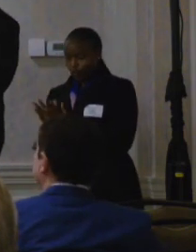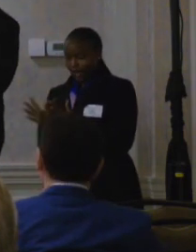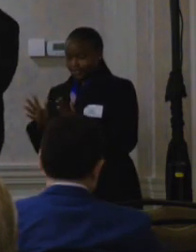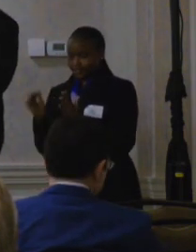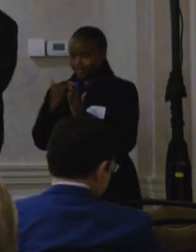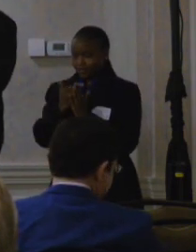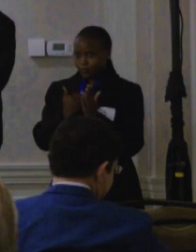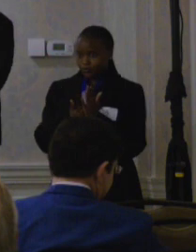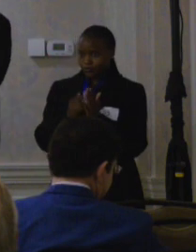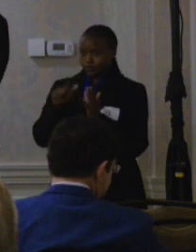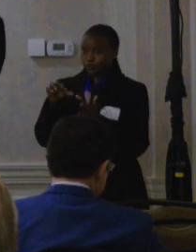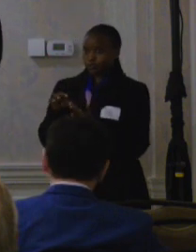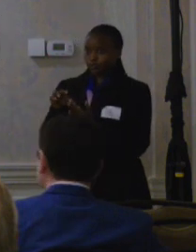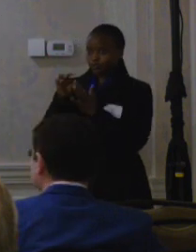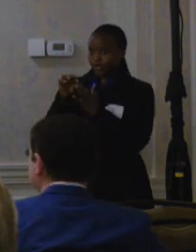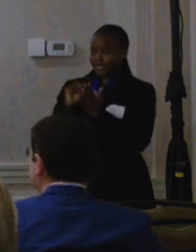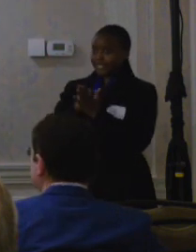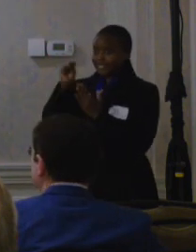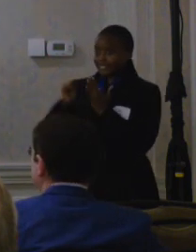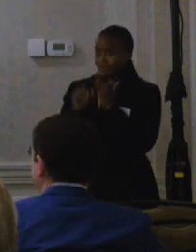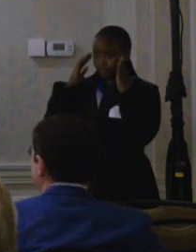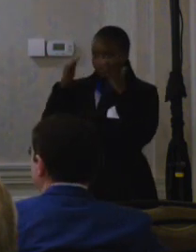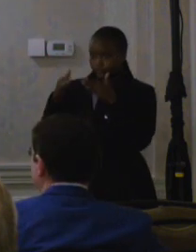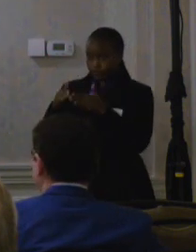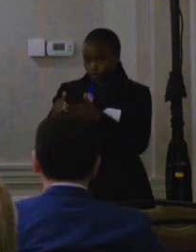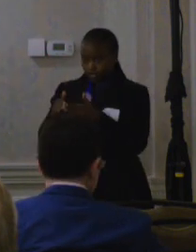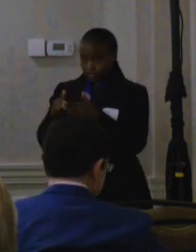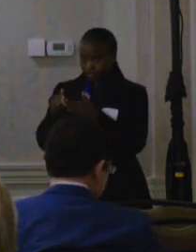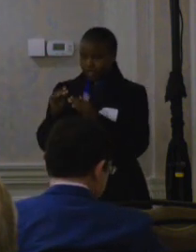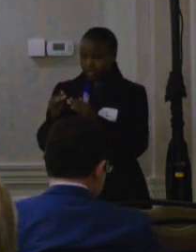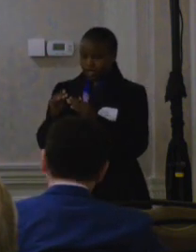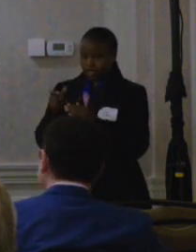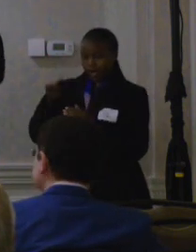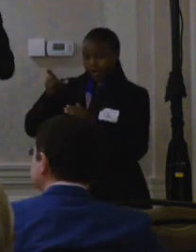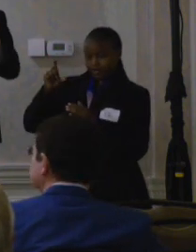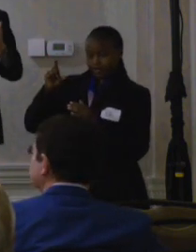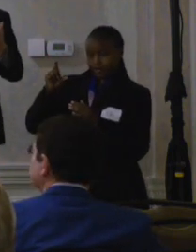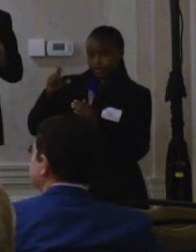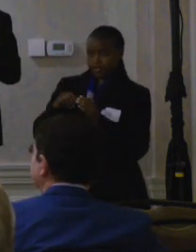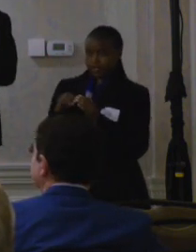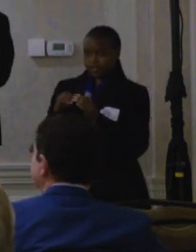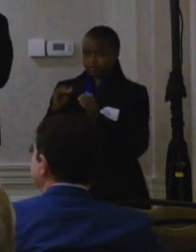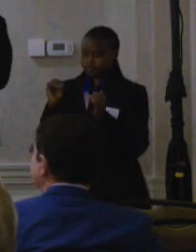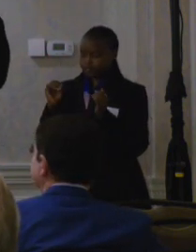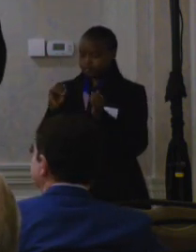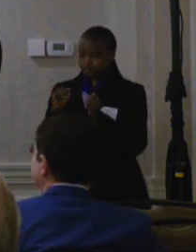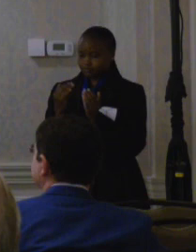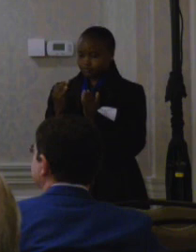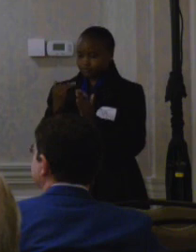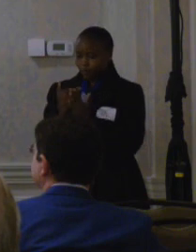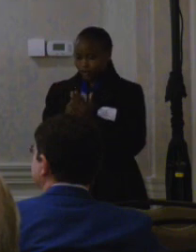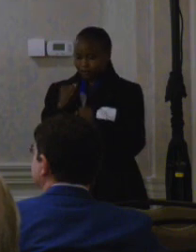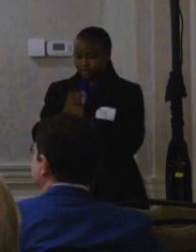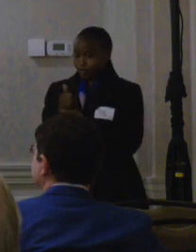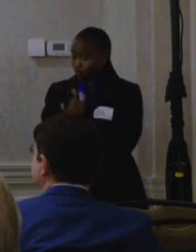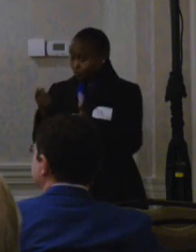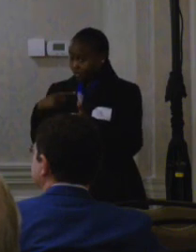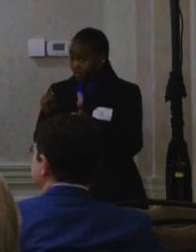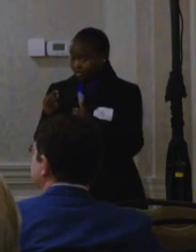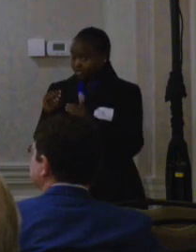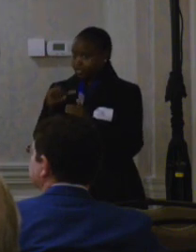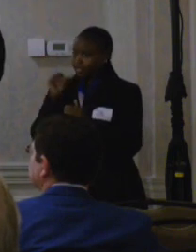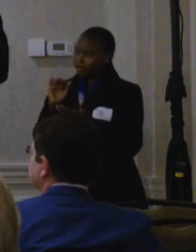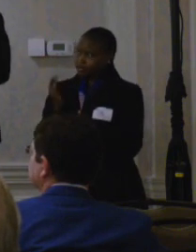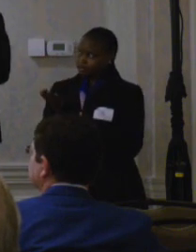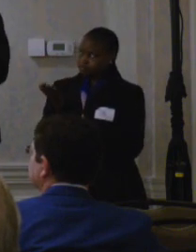that in terms of a subject-specific focus, at-scale programs, those are the gray bars, they do pretty well, right? They're not quite as high as the